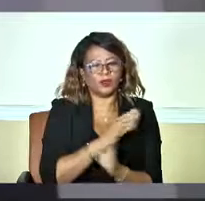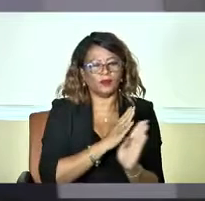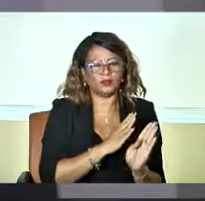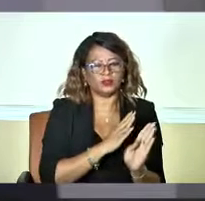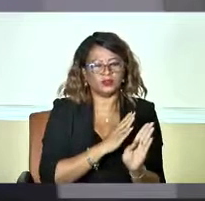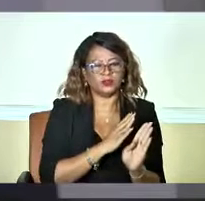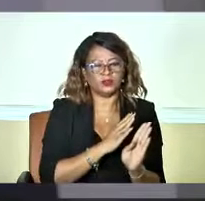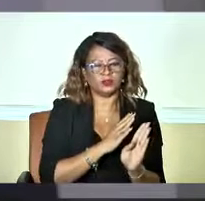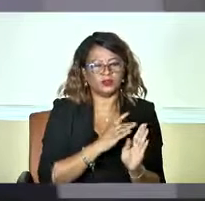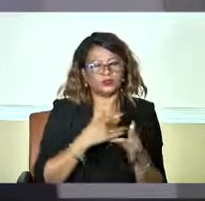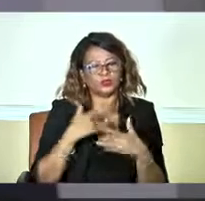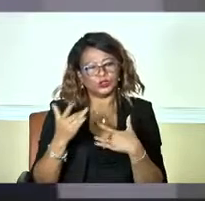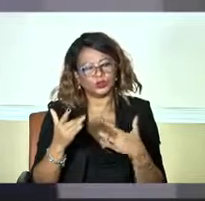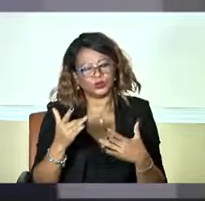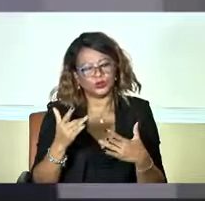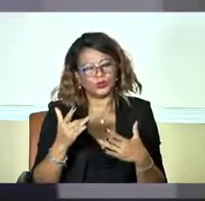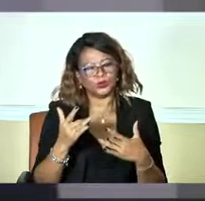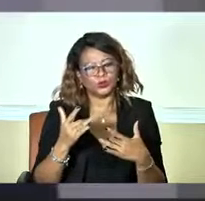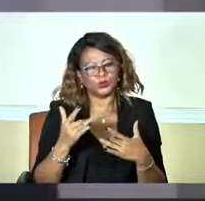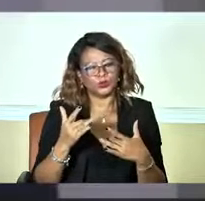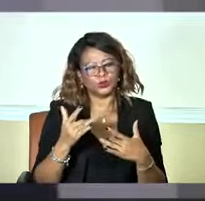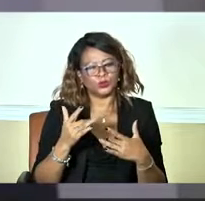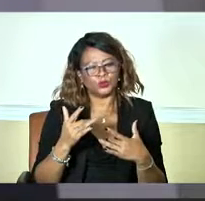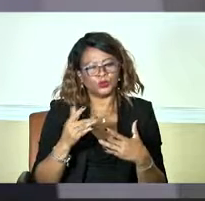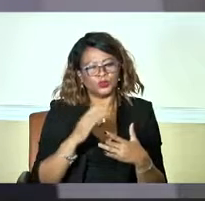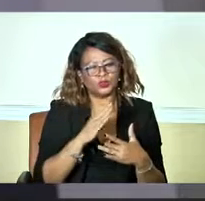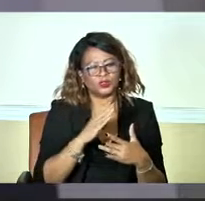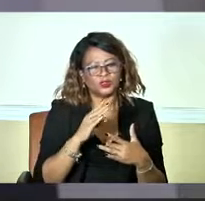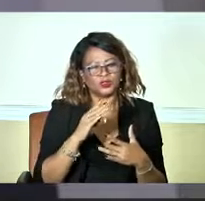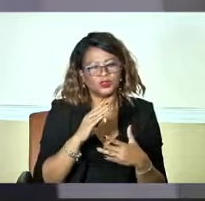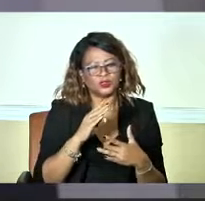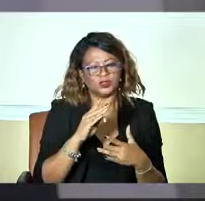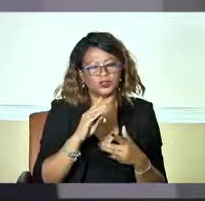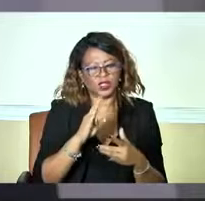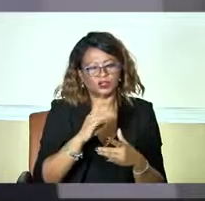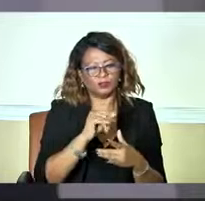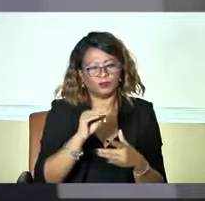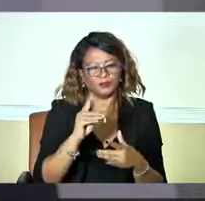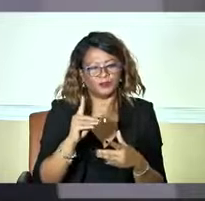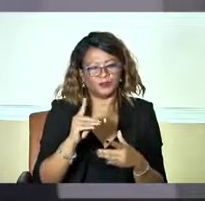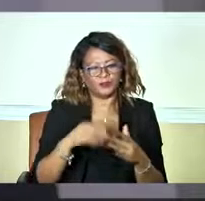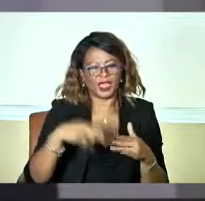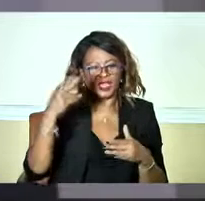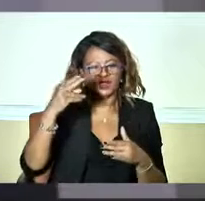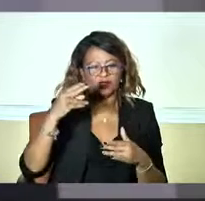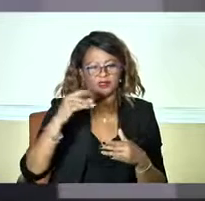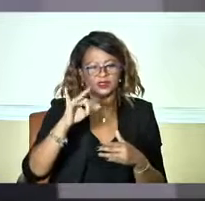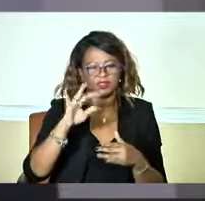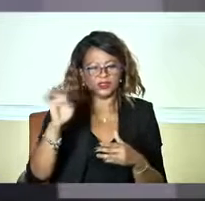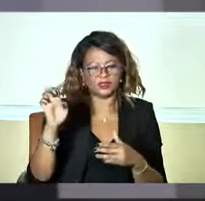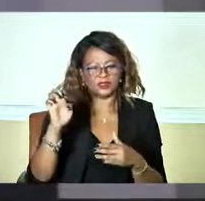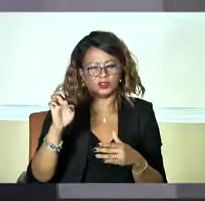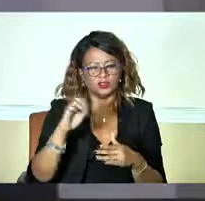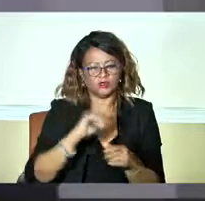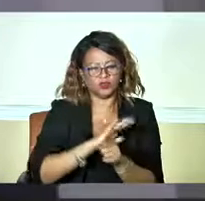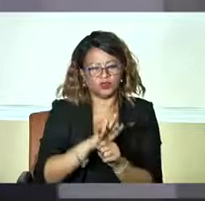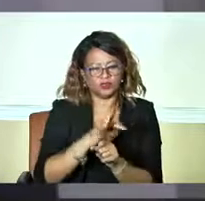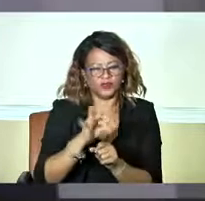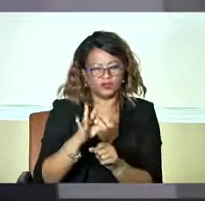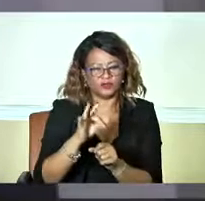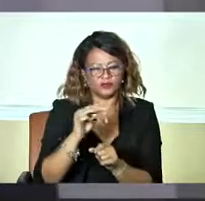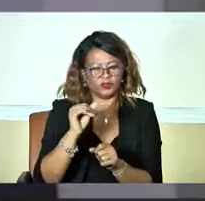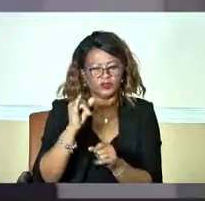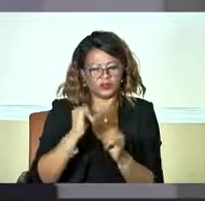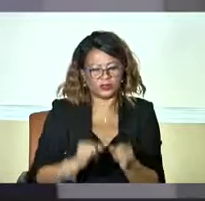of concern, and according to the latest dashboard, that island recorded, I think, the highest amount of cases at last report for a single